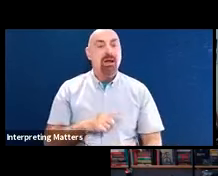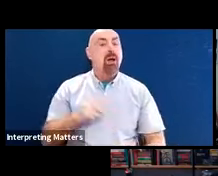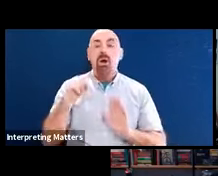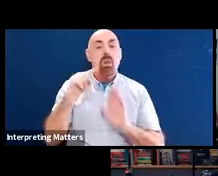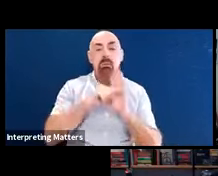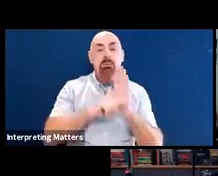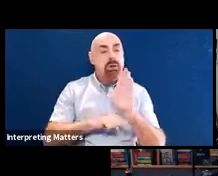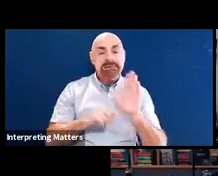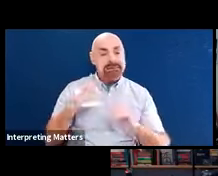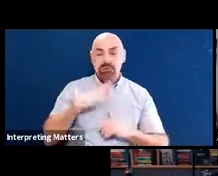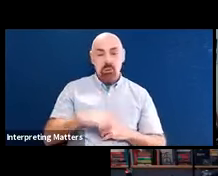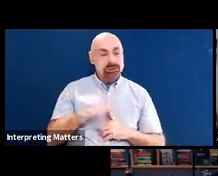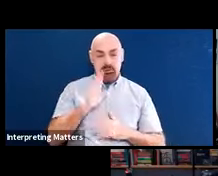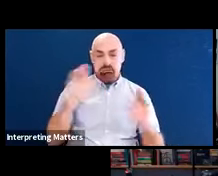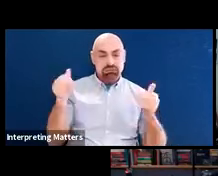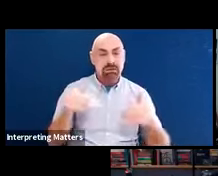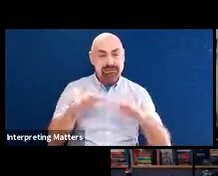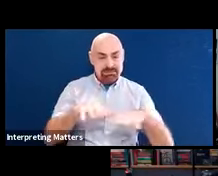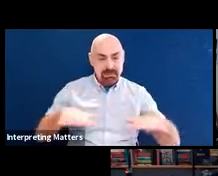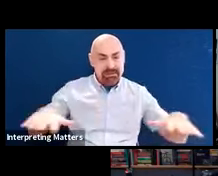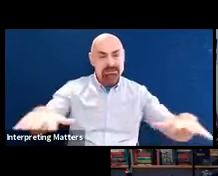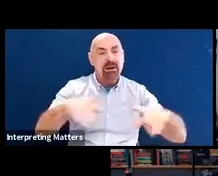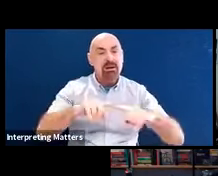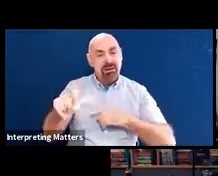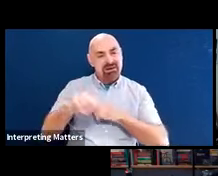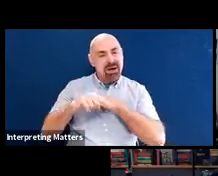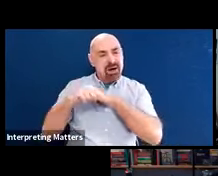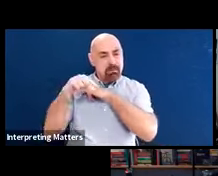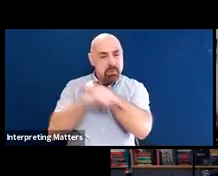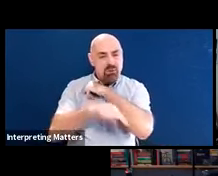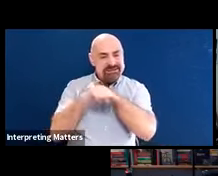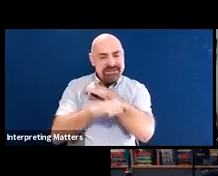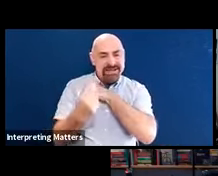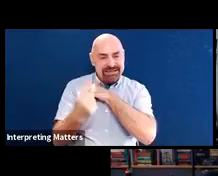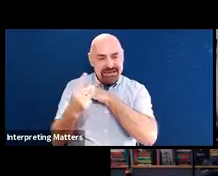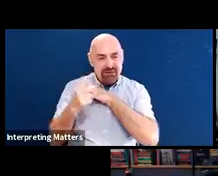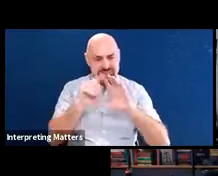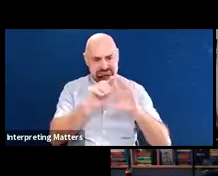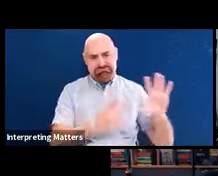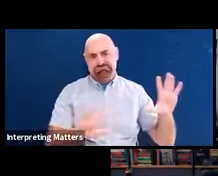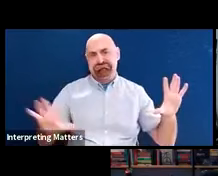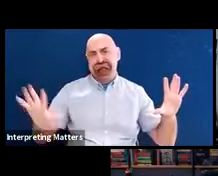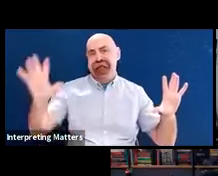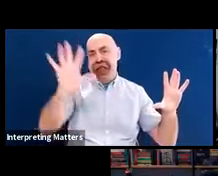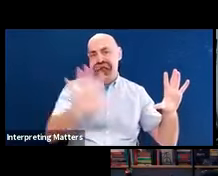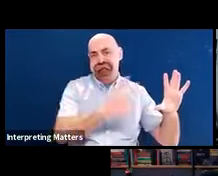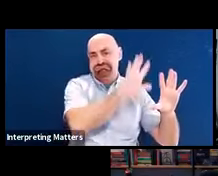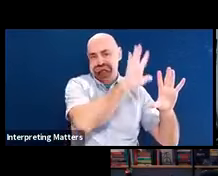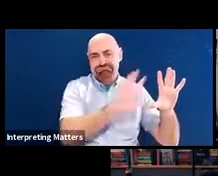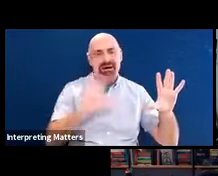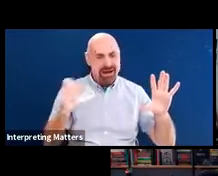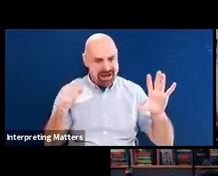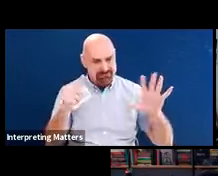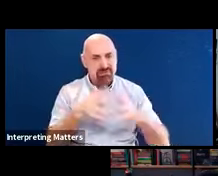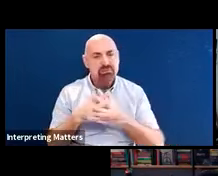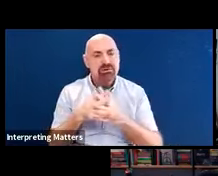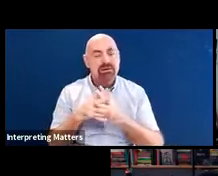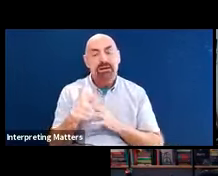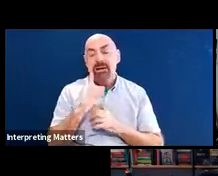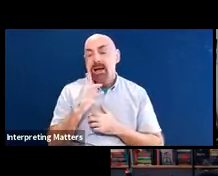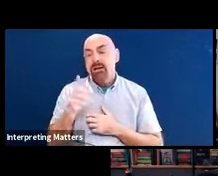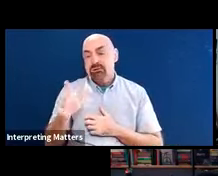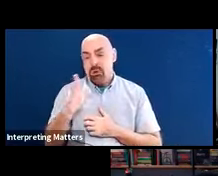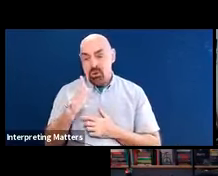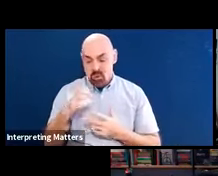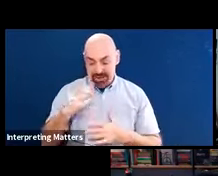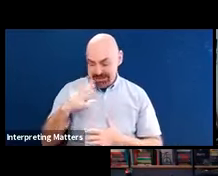to be spatially structured if poverty is spatially structured, right? And so by addressing poverty better than we